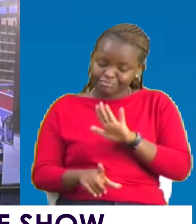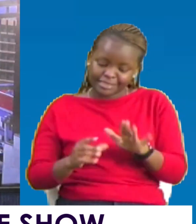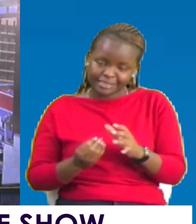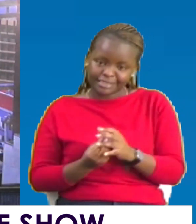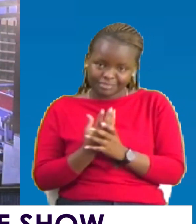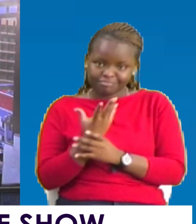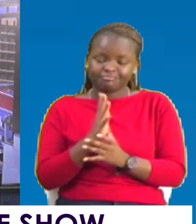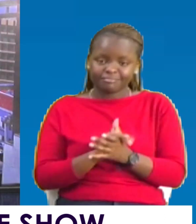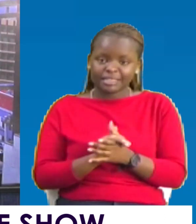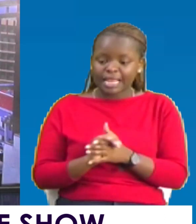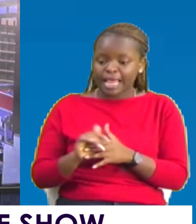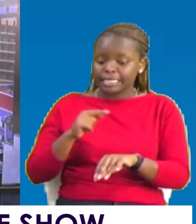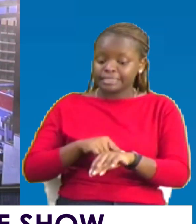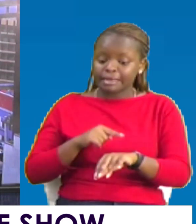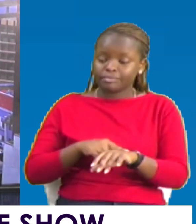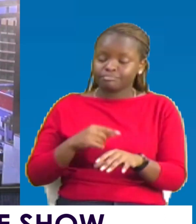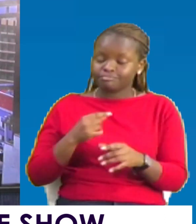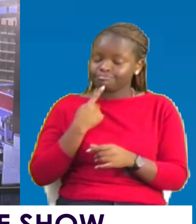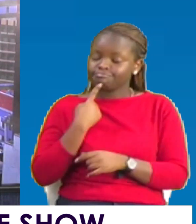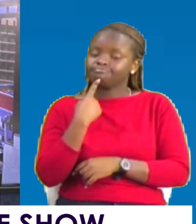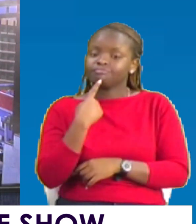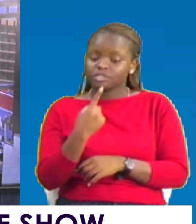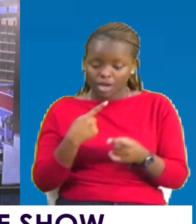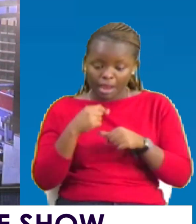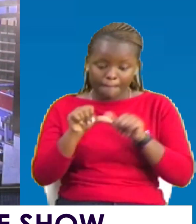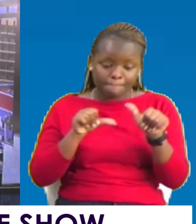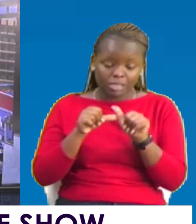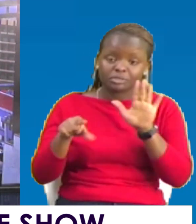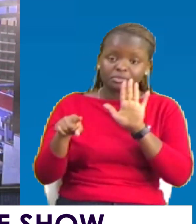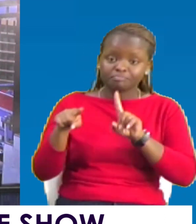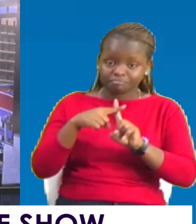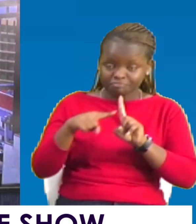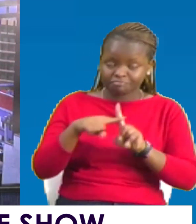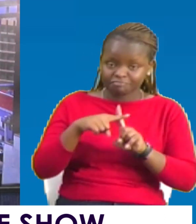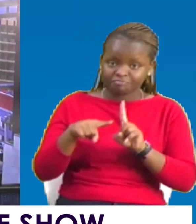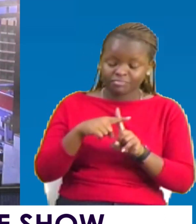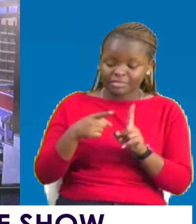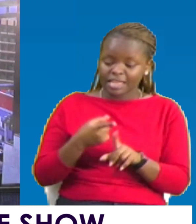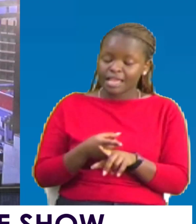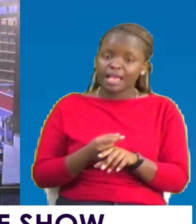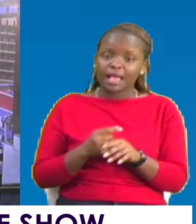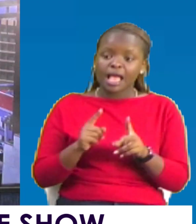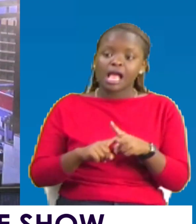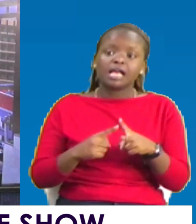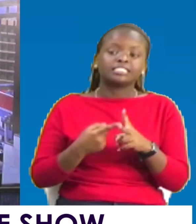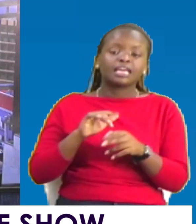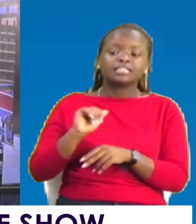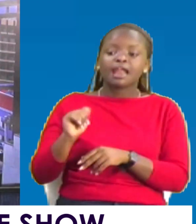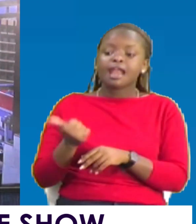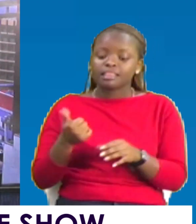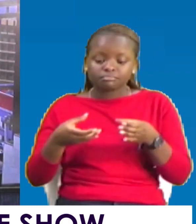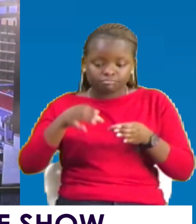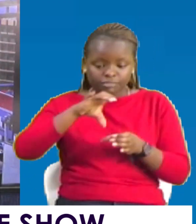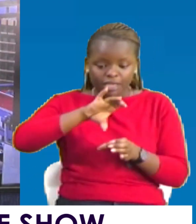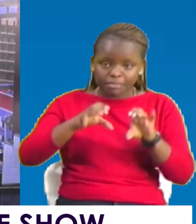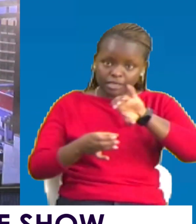that keeps declaring positivity, you trigger the certain release of a certain chemical. It is another kind of